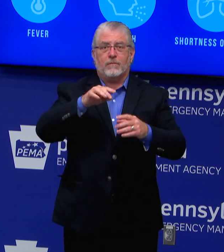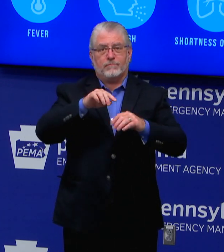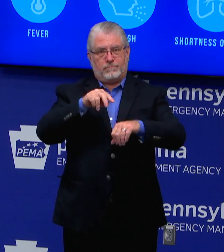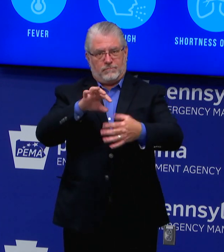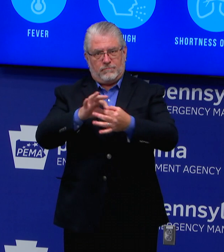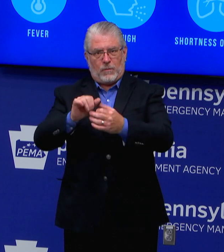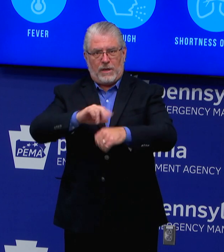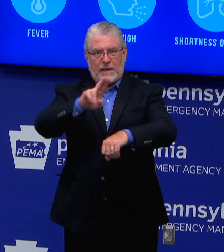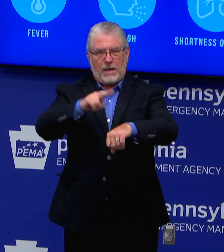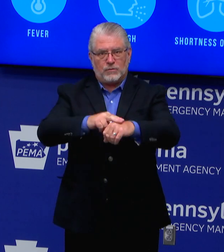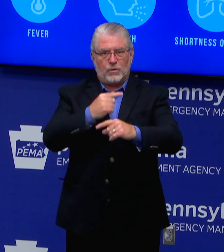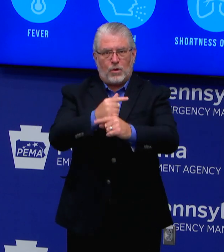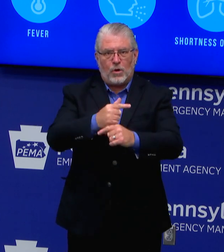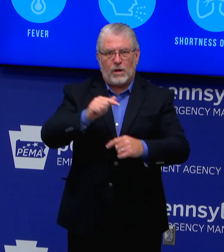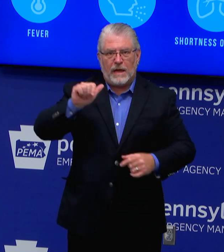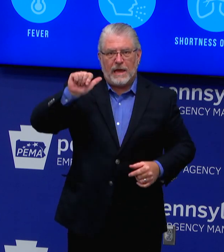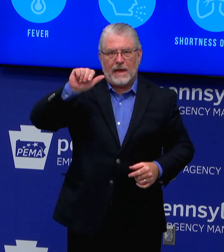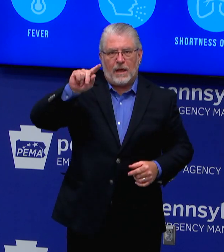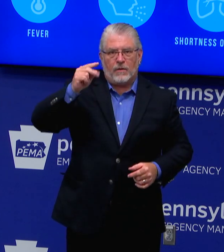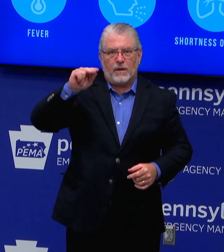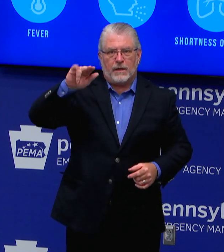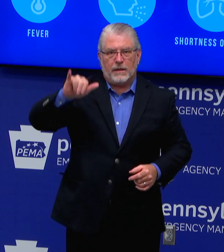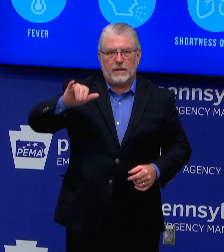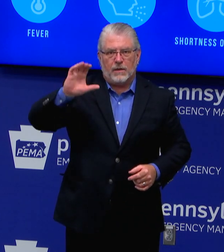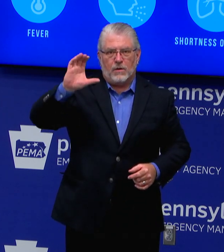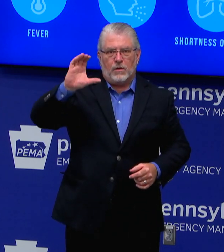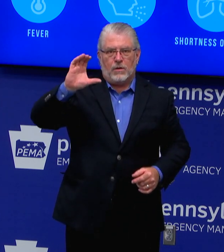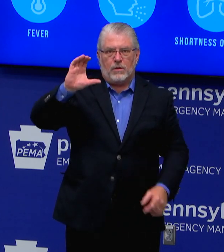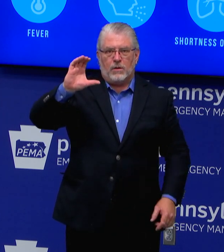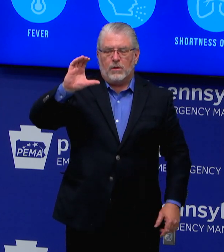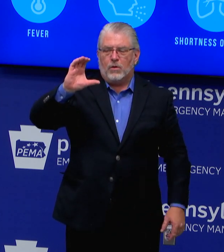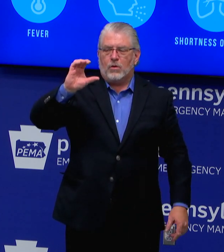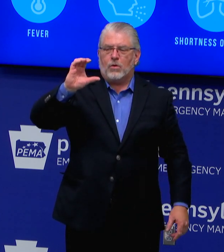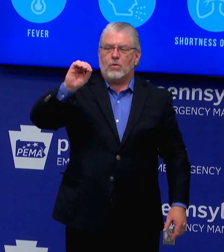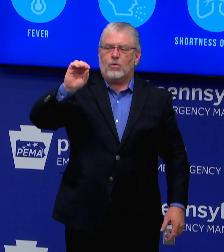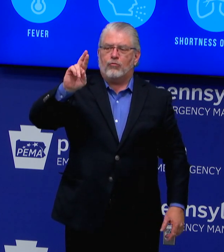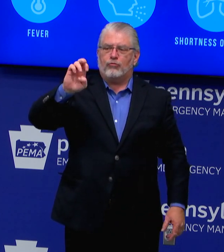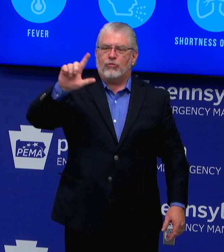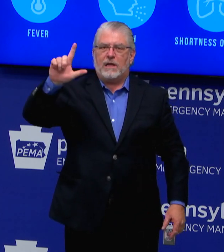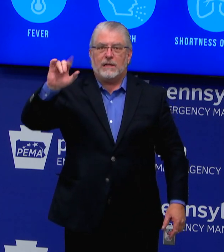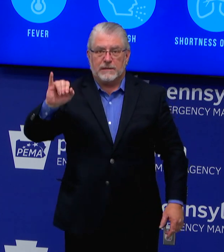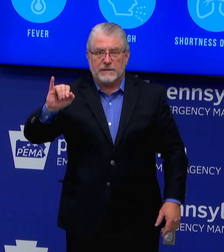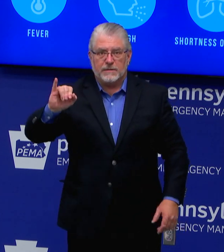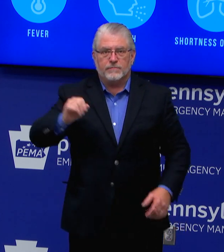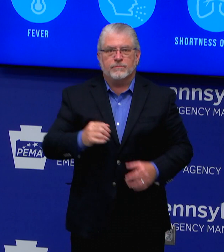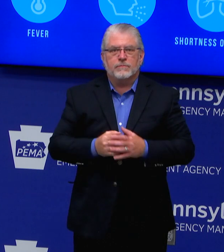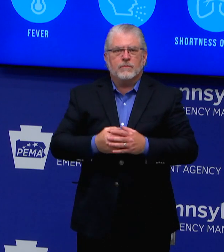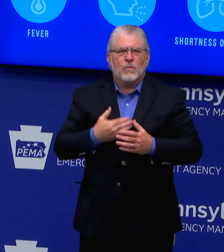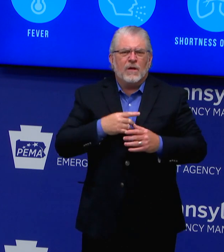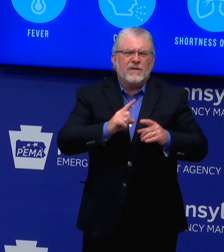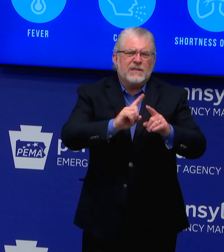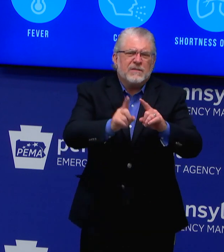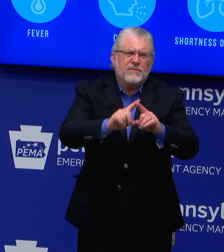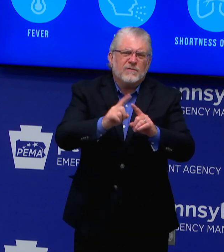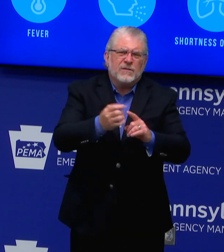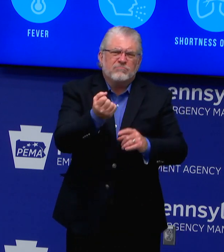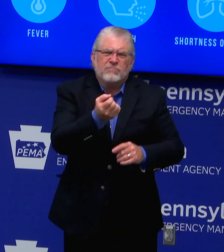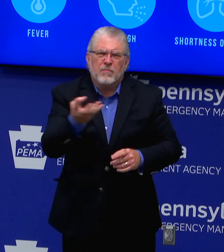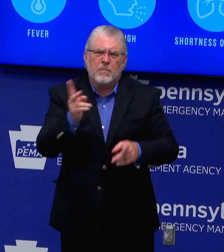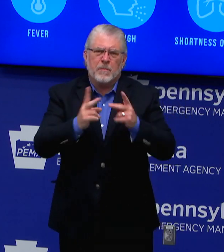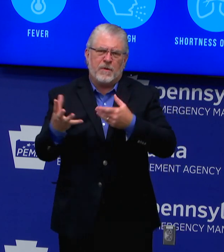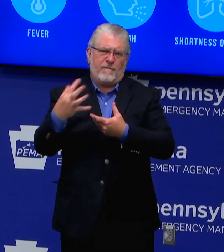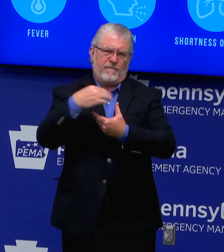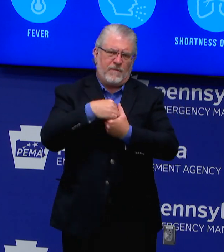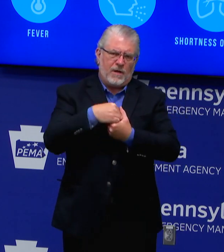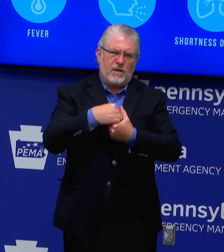the National Guard has 1,200 service members dedicated to supporting the Commonwealth agencies in response to COVID-19. These soldiers